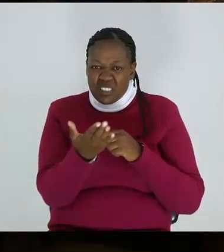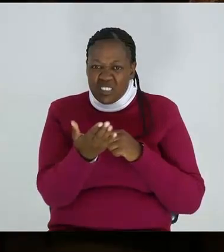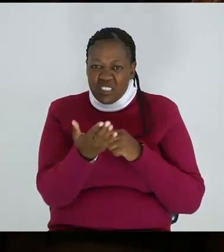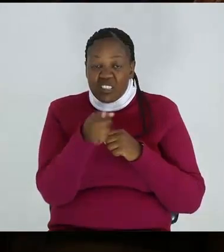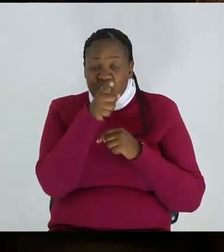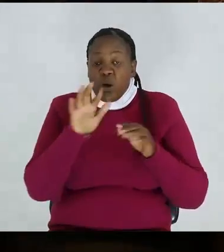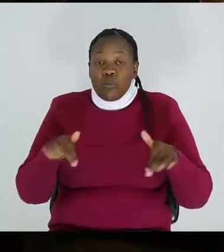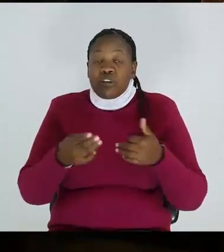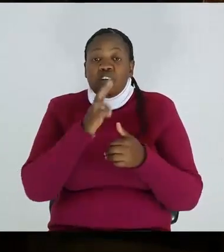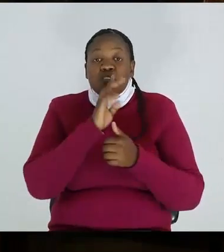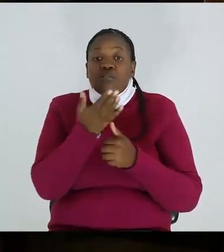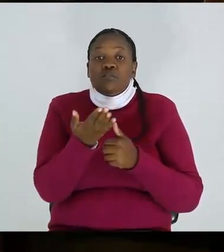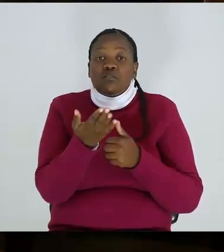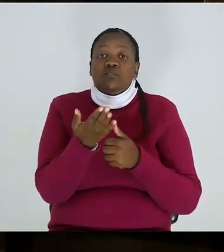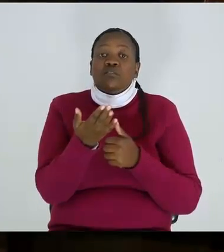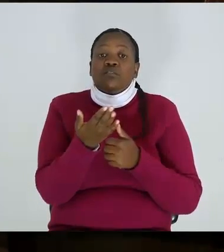Nicholas?